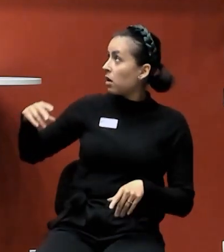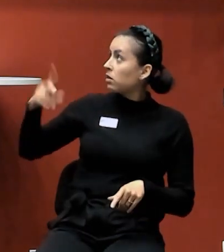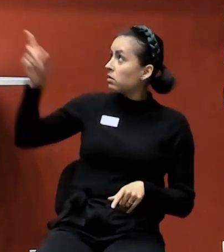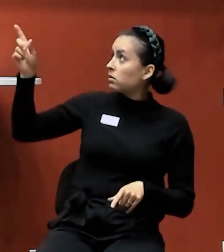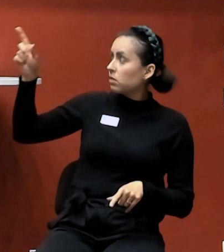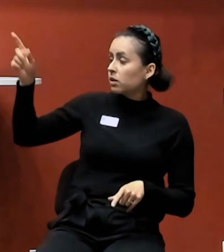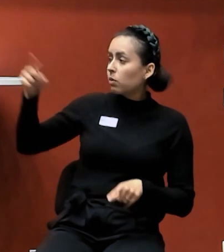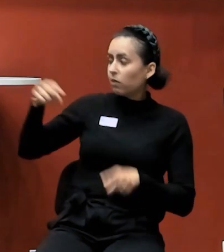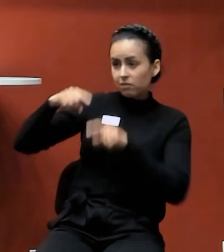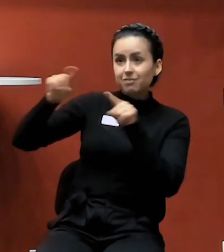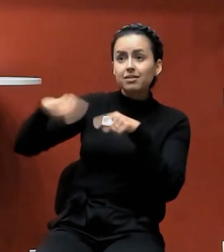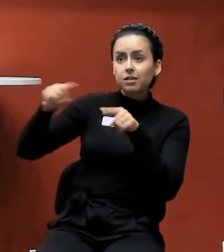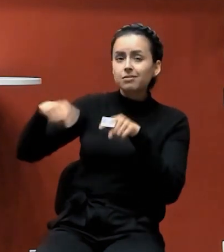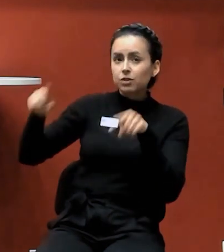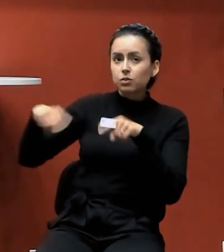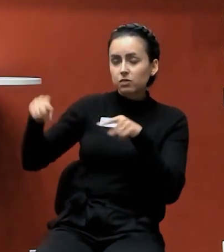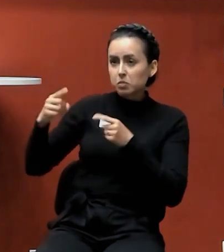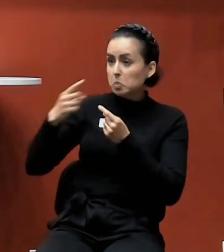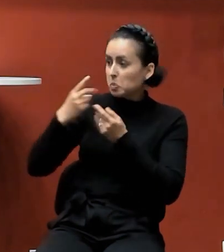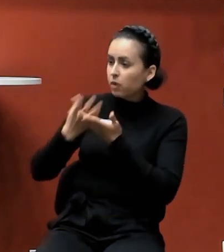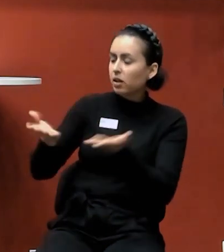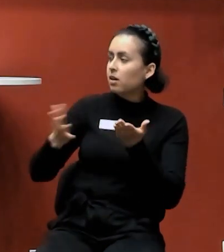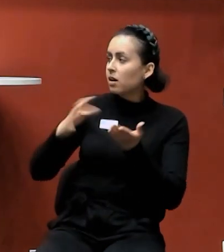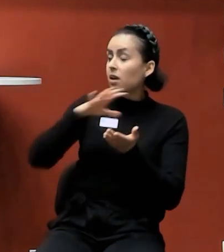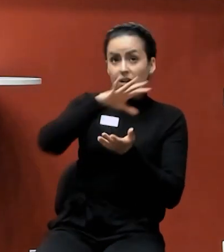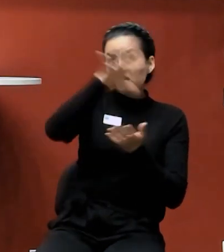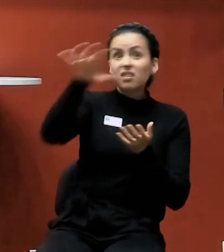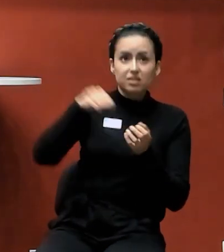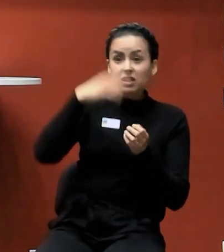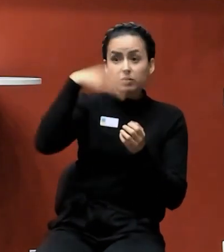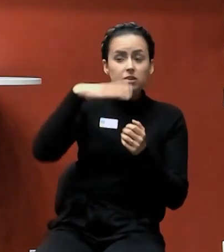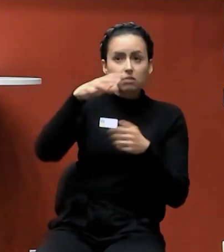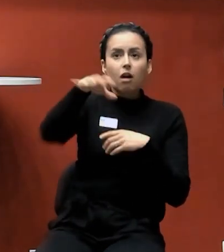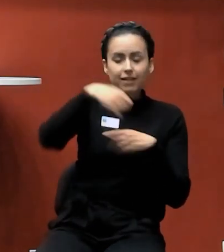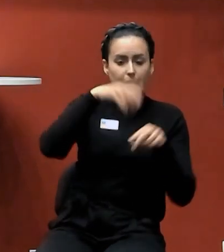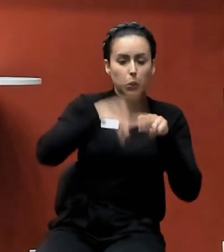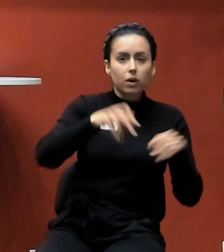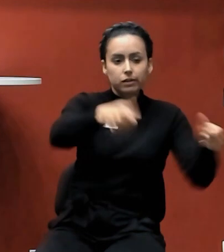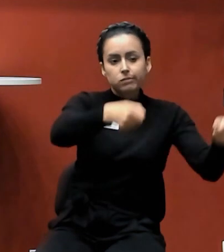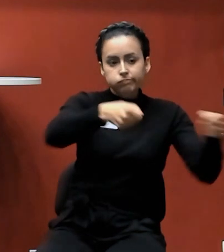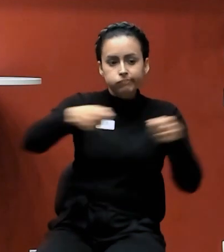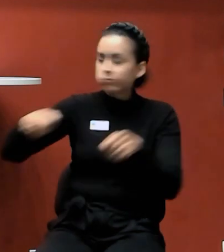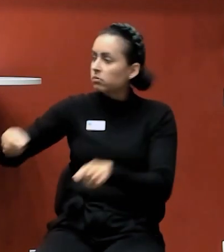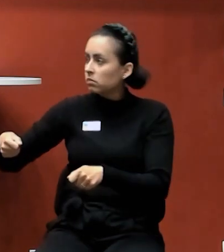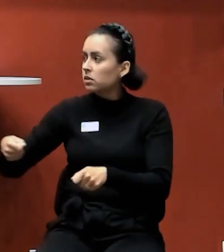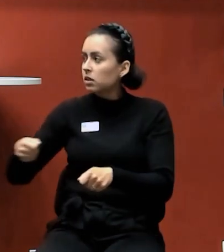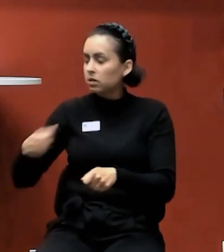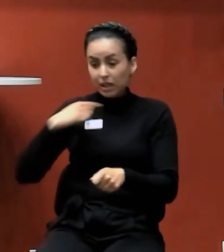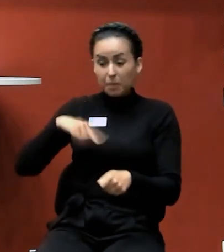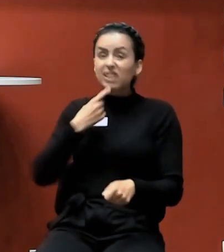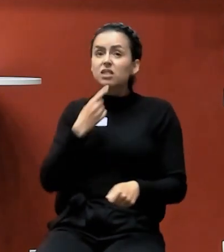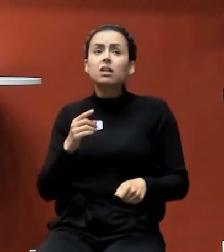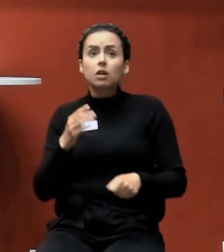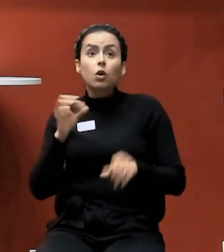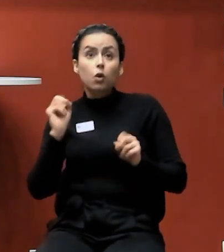chair? So we sent everybody up to get a chair. So everybody picked up a chair. And then we said, oh, sorry, you've got